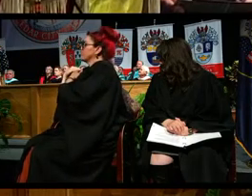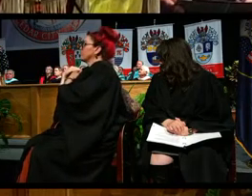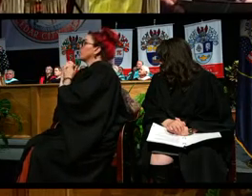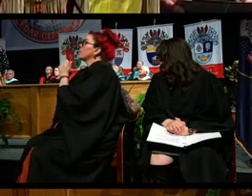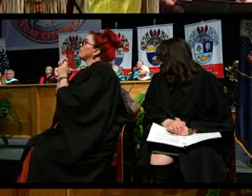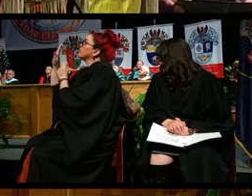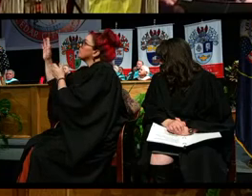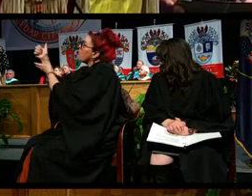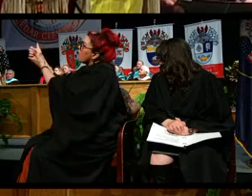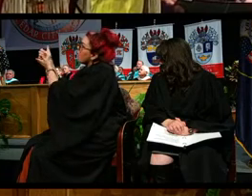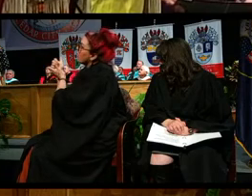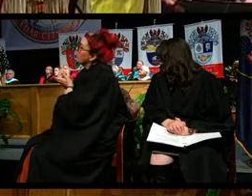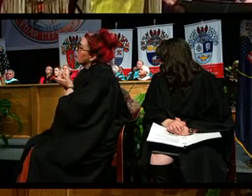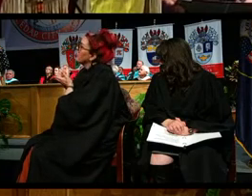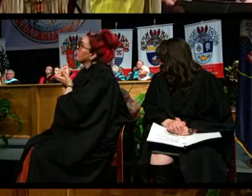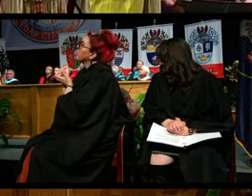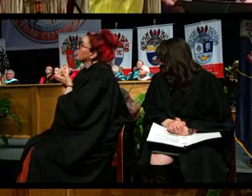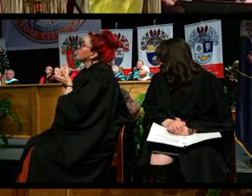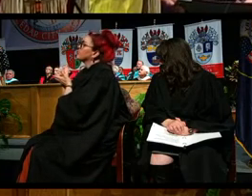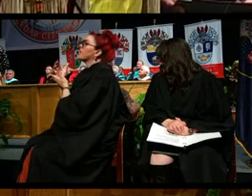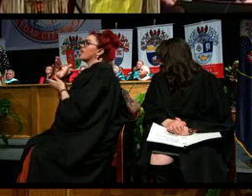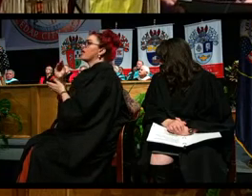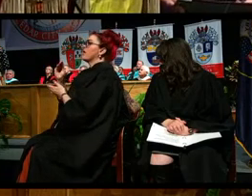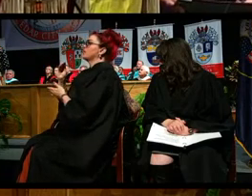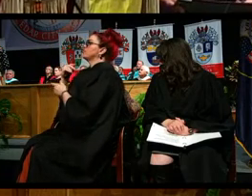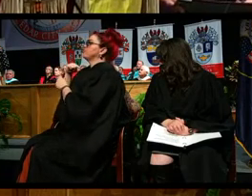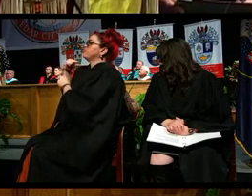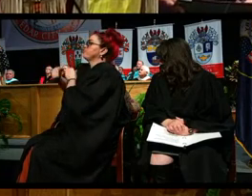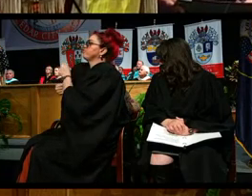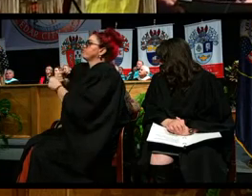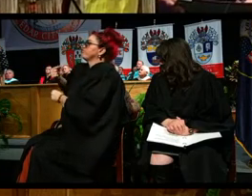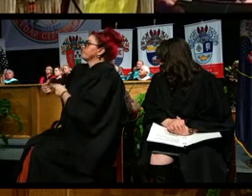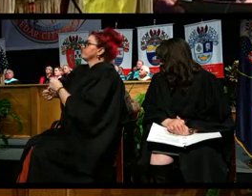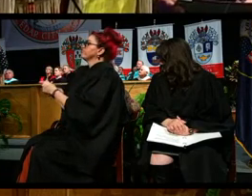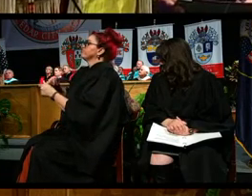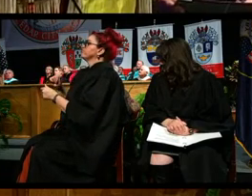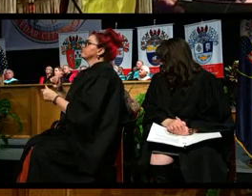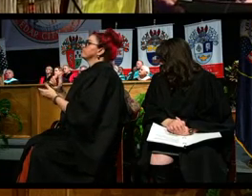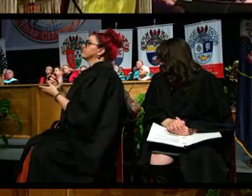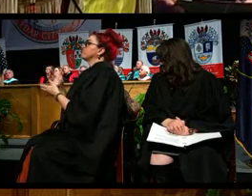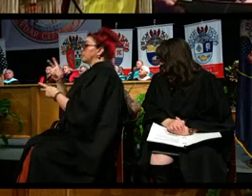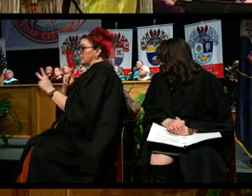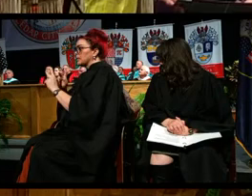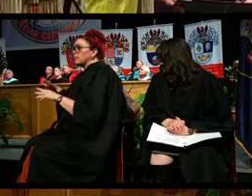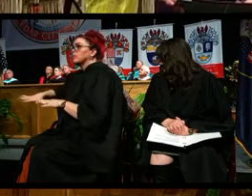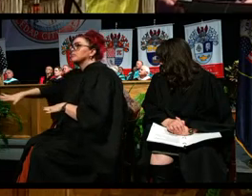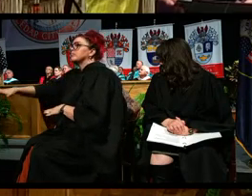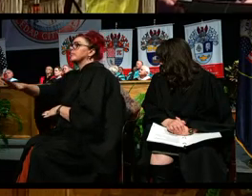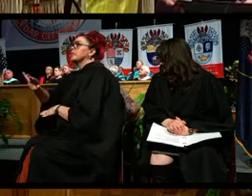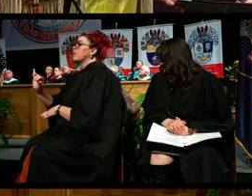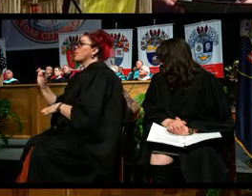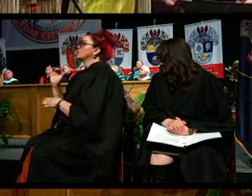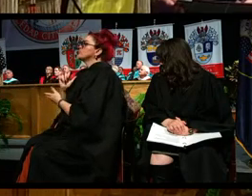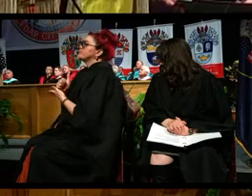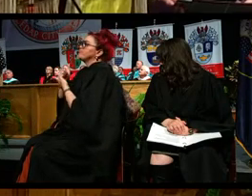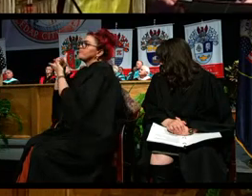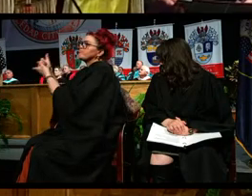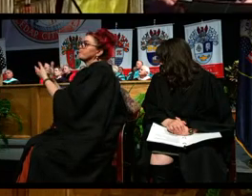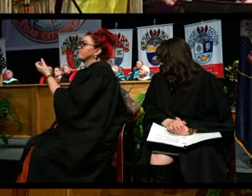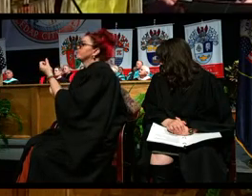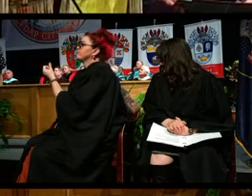help, the help of our ancestors, the help of the people, all the